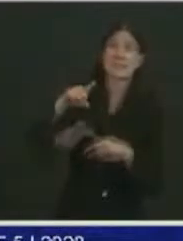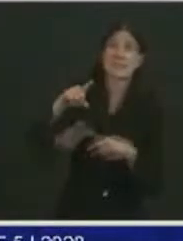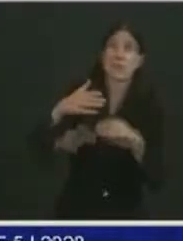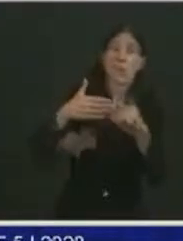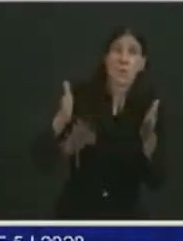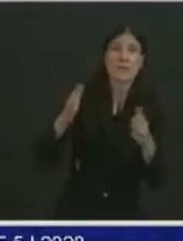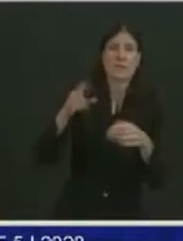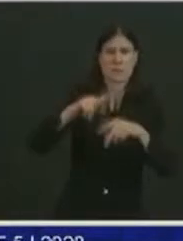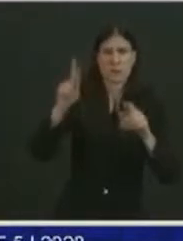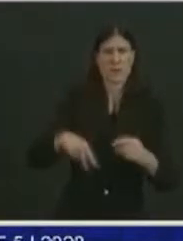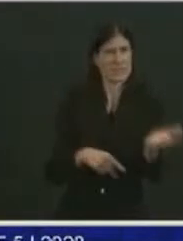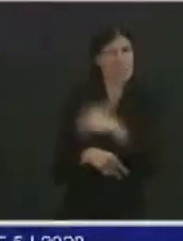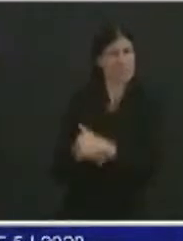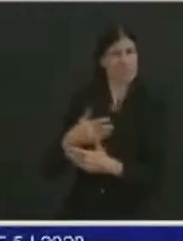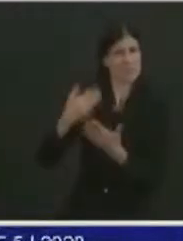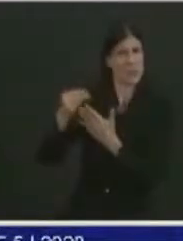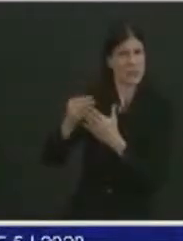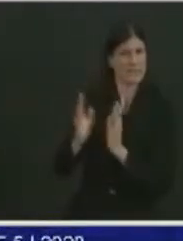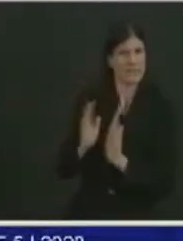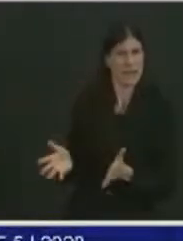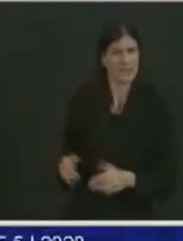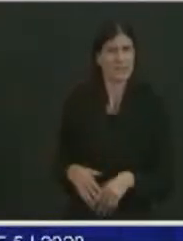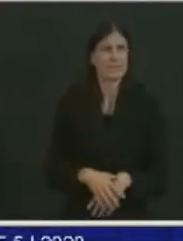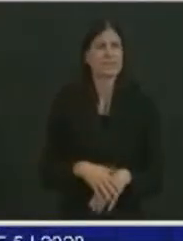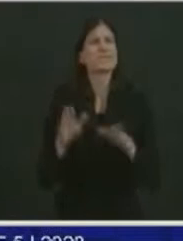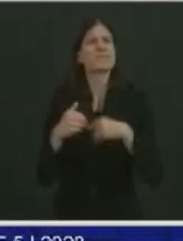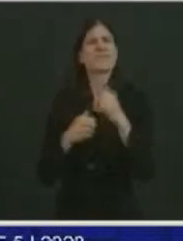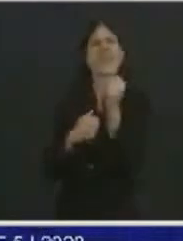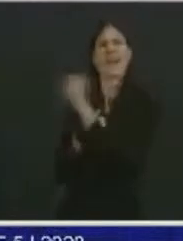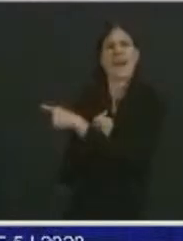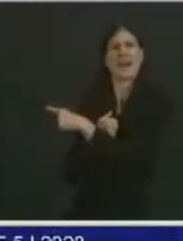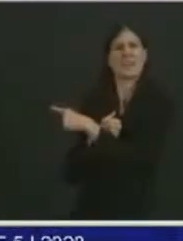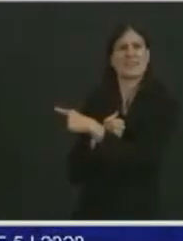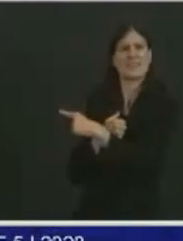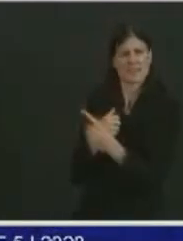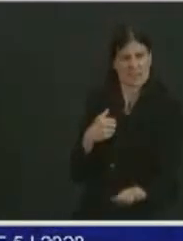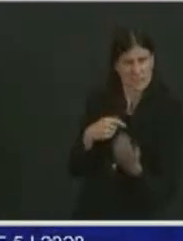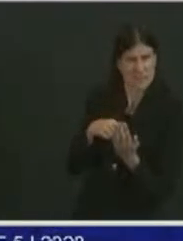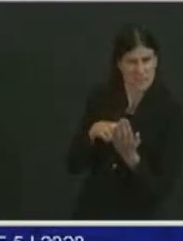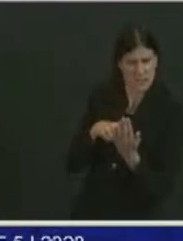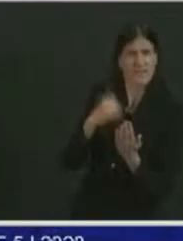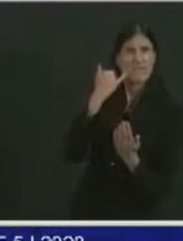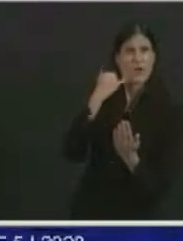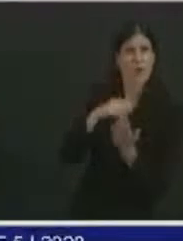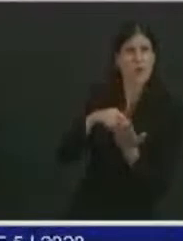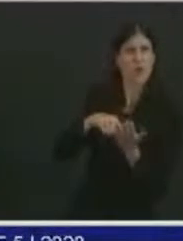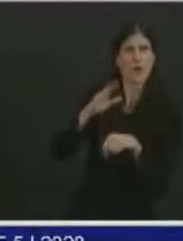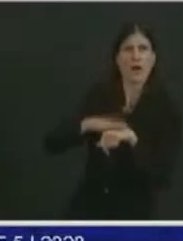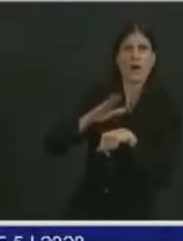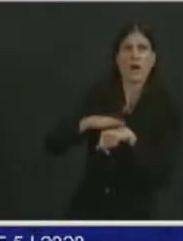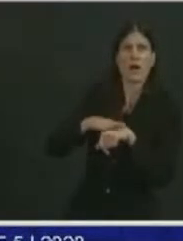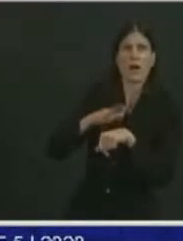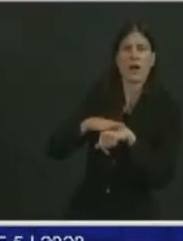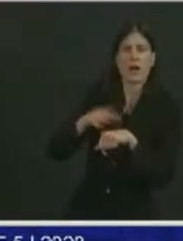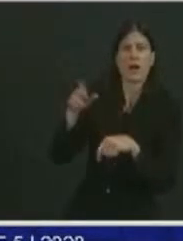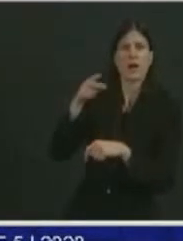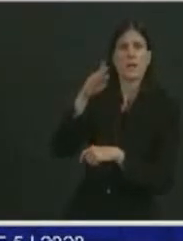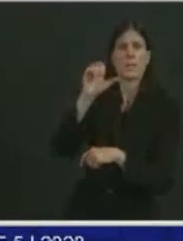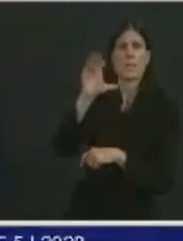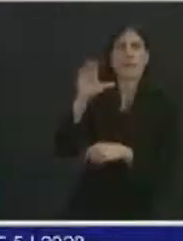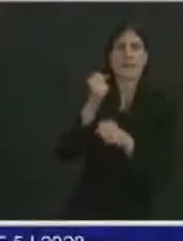safety alert, and it mentions Providence. Are more of these going to go out during the course of the day, and how did that decision come about?